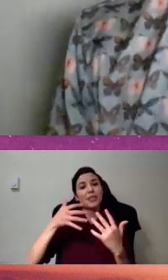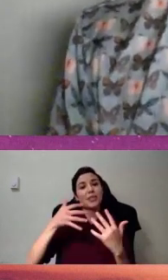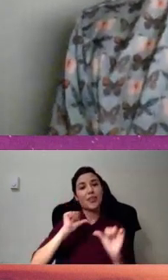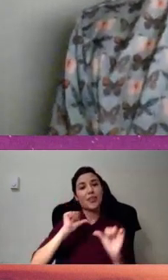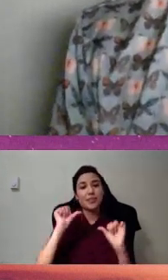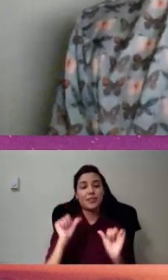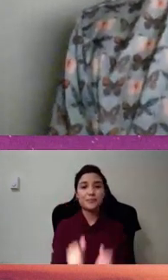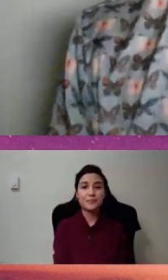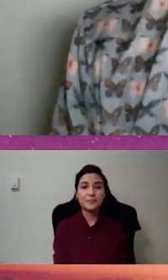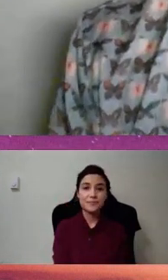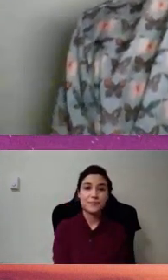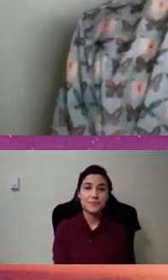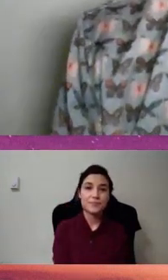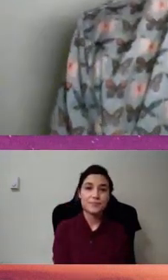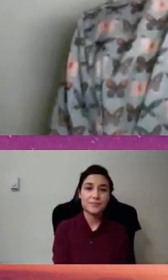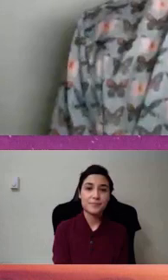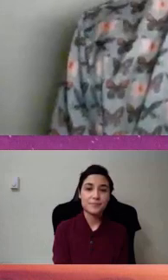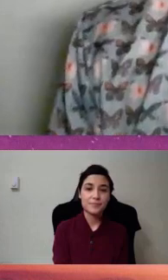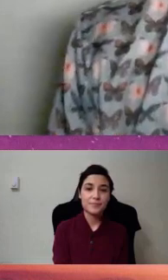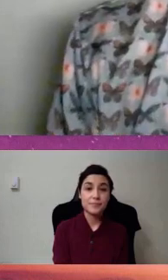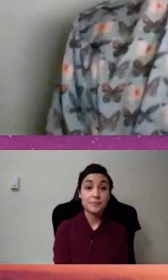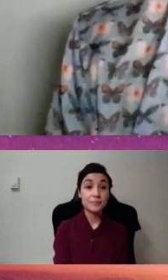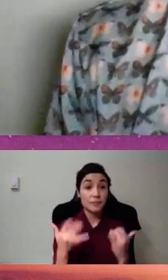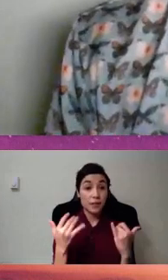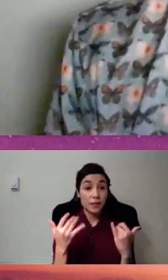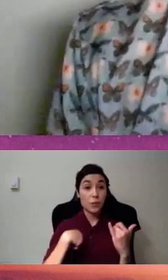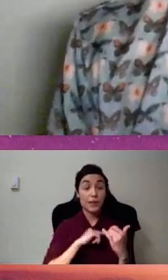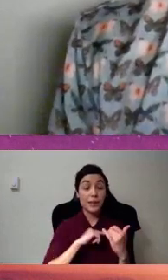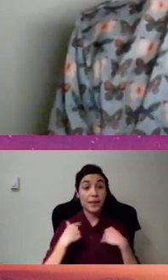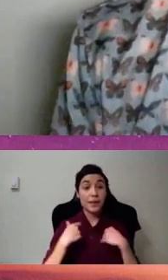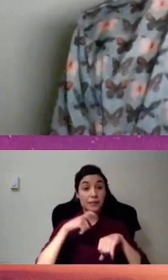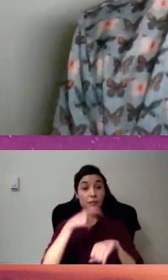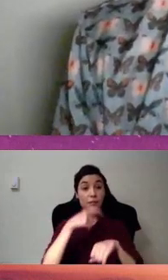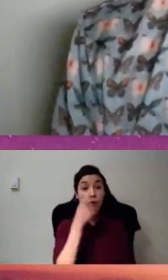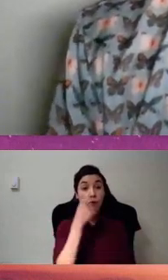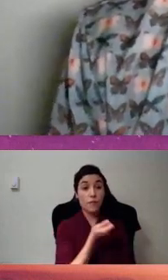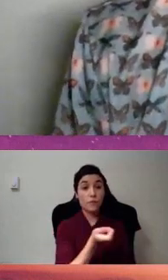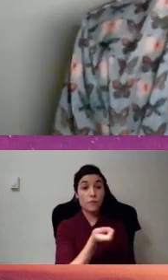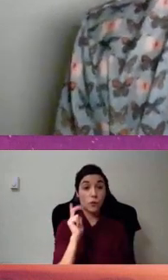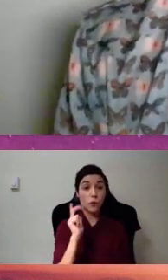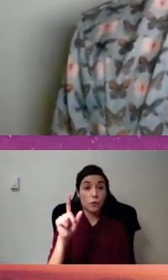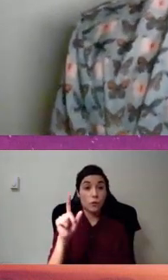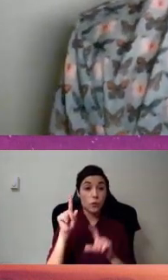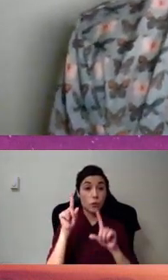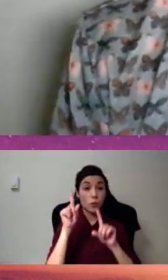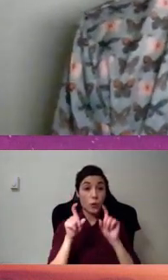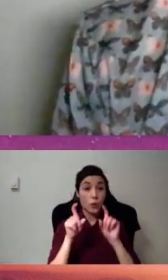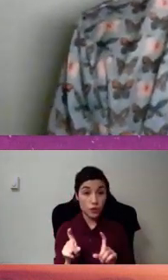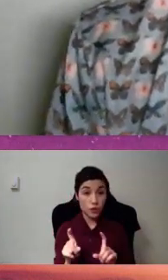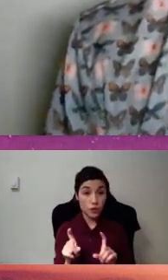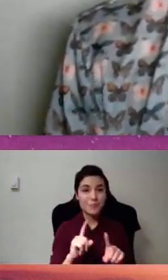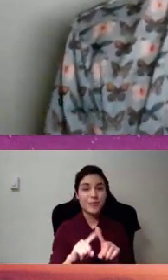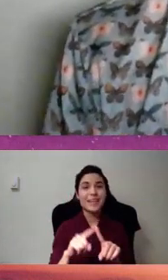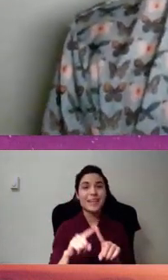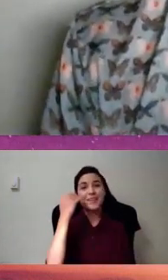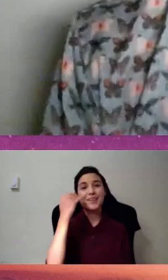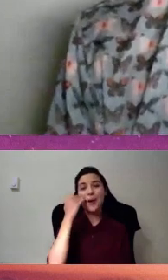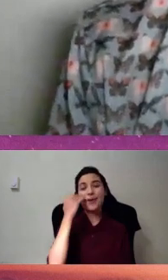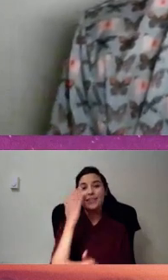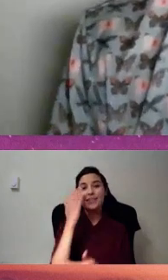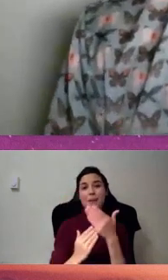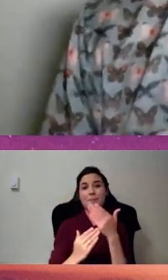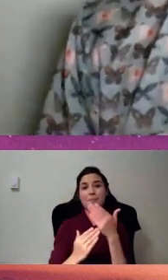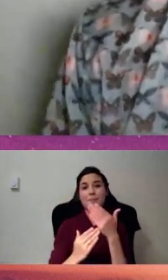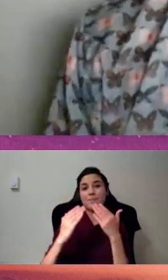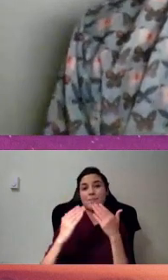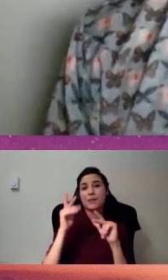have time for a couple of questions, but I know that people sometimes need time to think of them and type them. So I